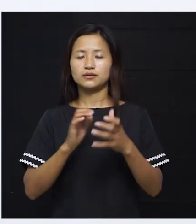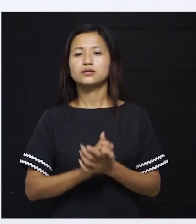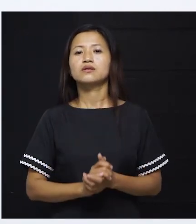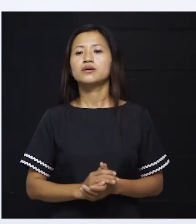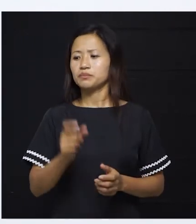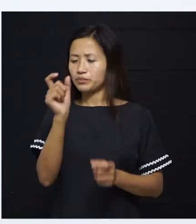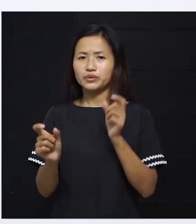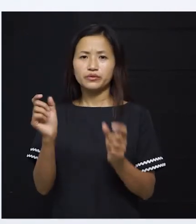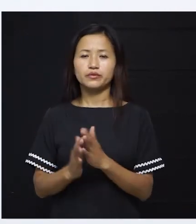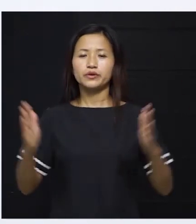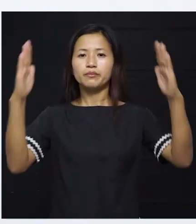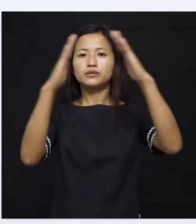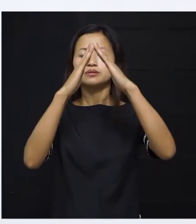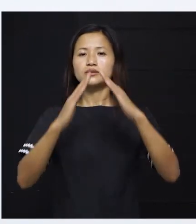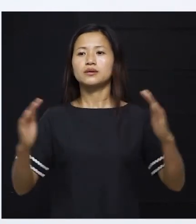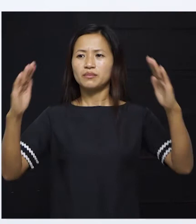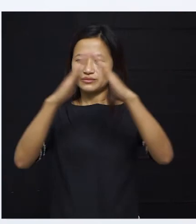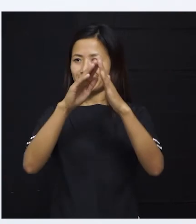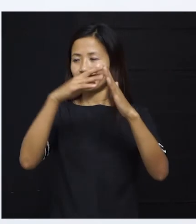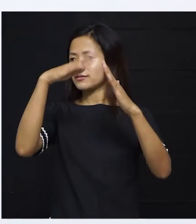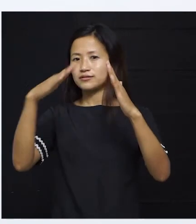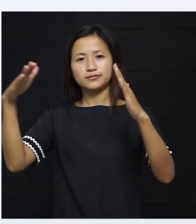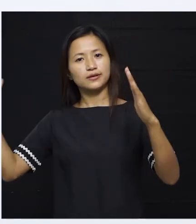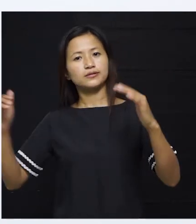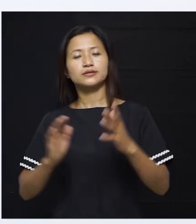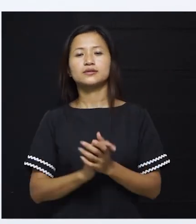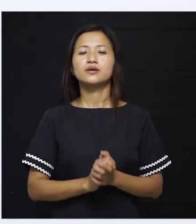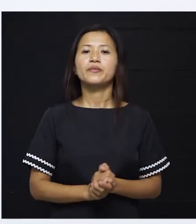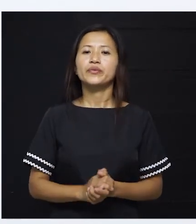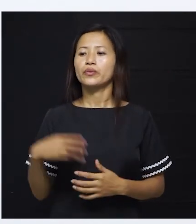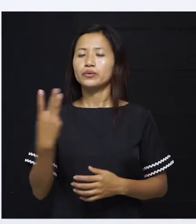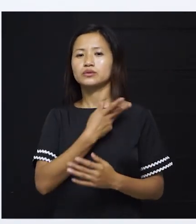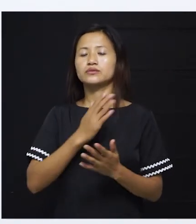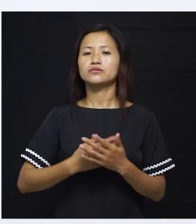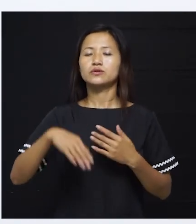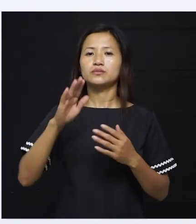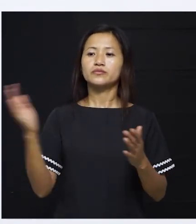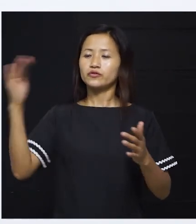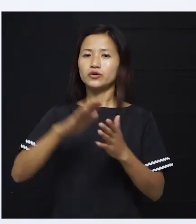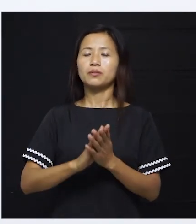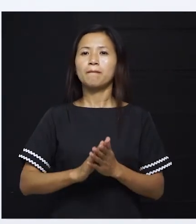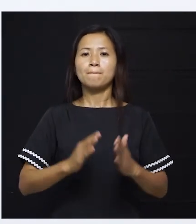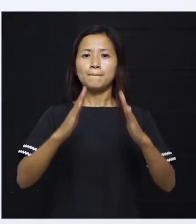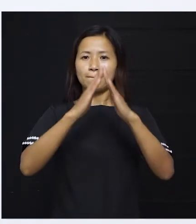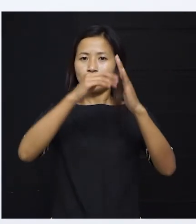from the mountains. It means mountains and hills. So since we also live from a mountain